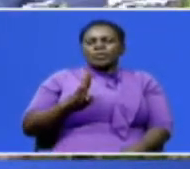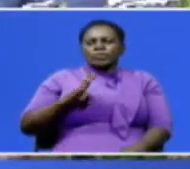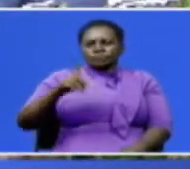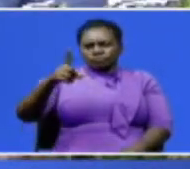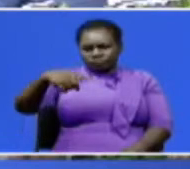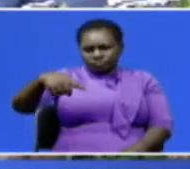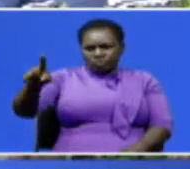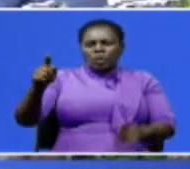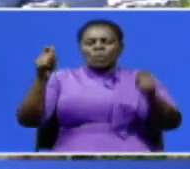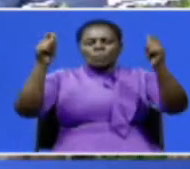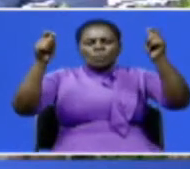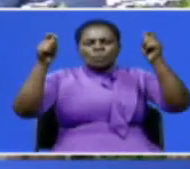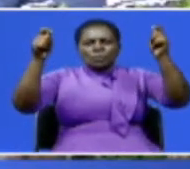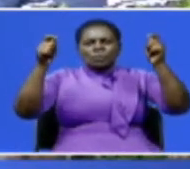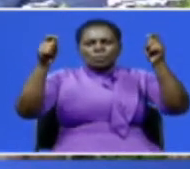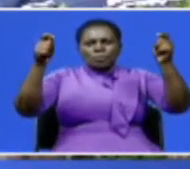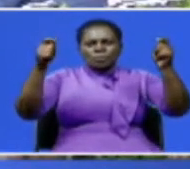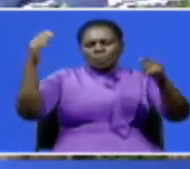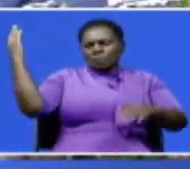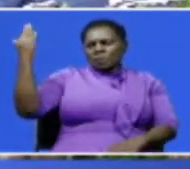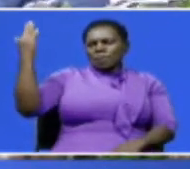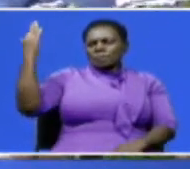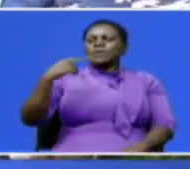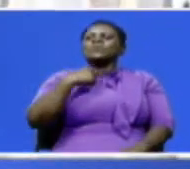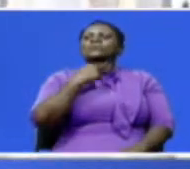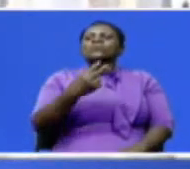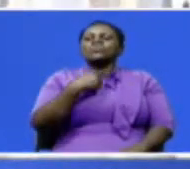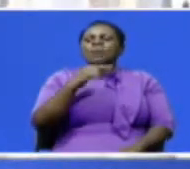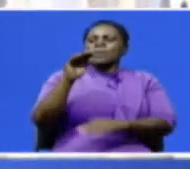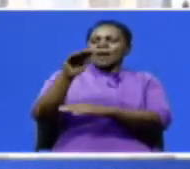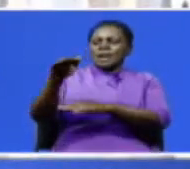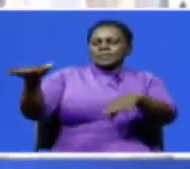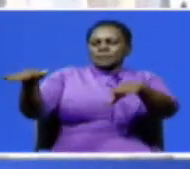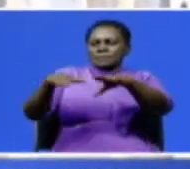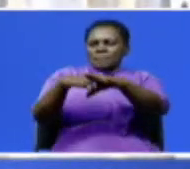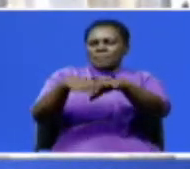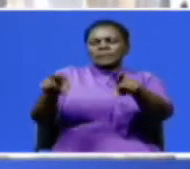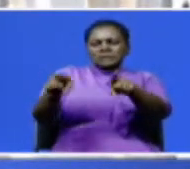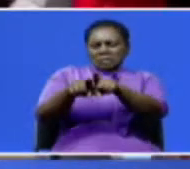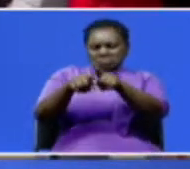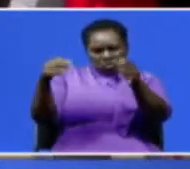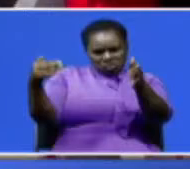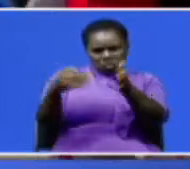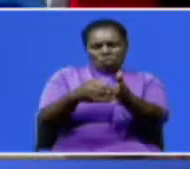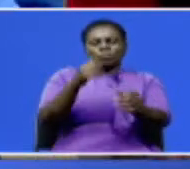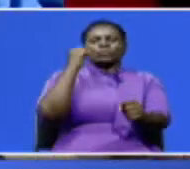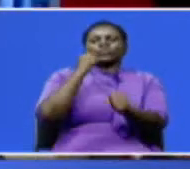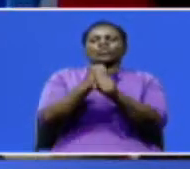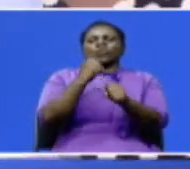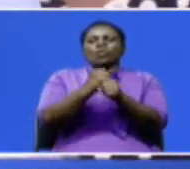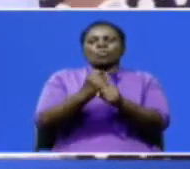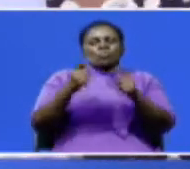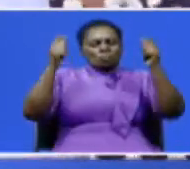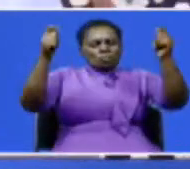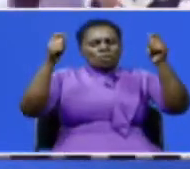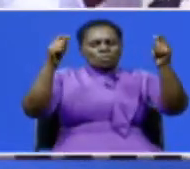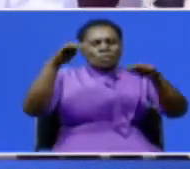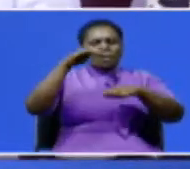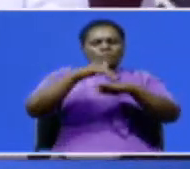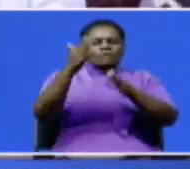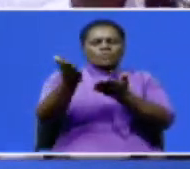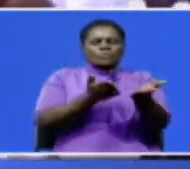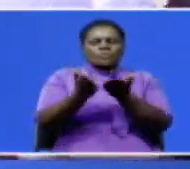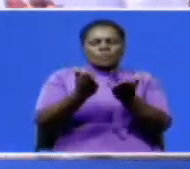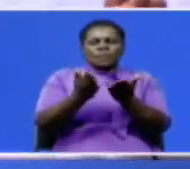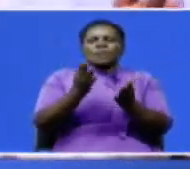the strike by the University Academic Staff Union, urging their members to also down their tools. The strike will affect service